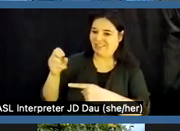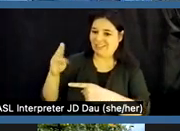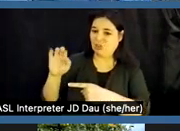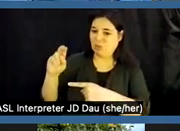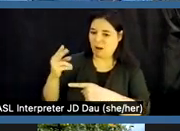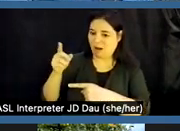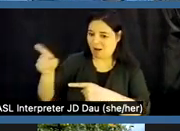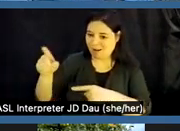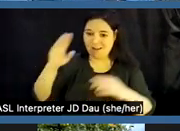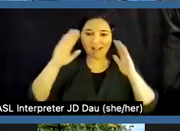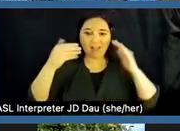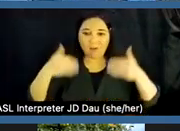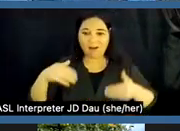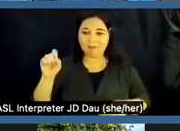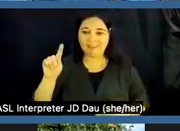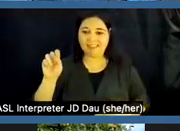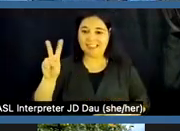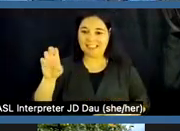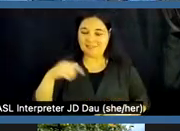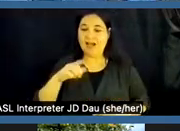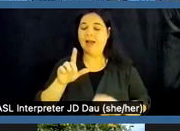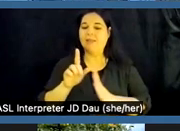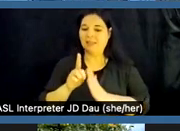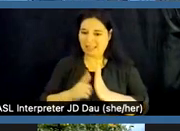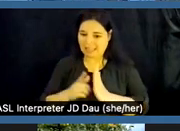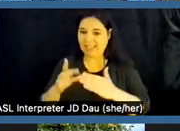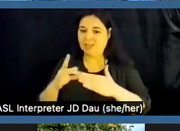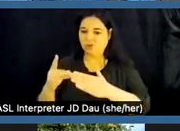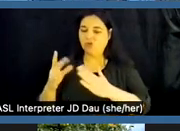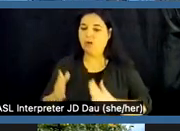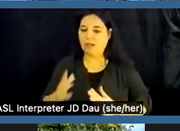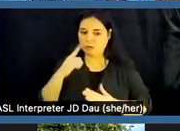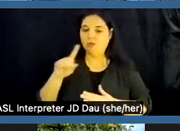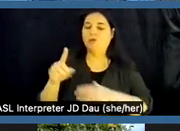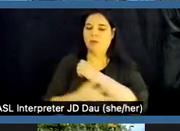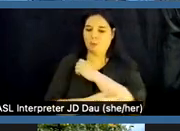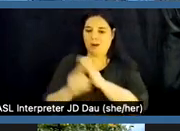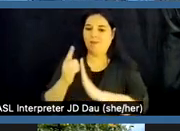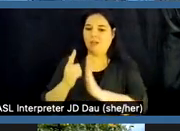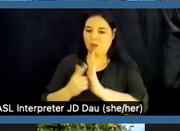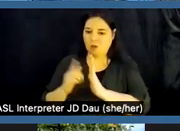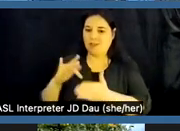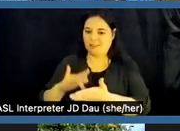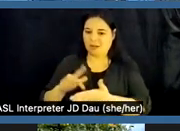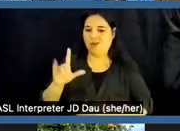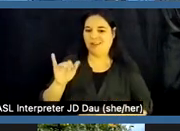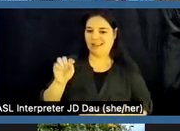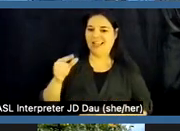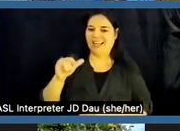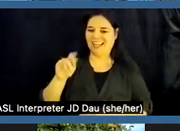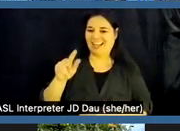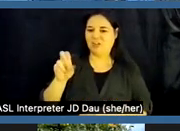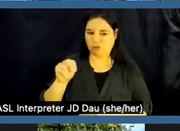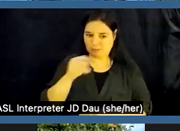Hi, I'm Steve. I'm the litigation director at the Poverty Law Center. We're a